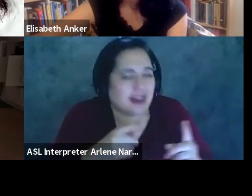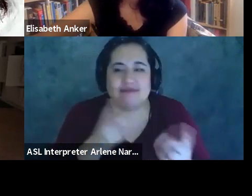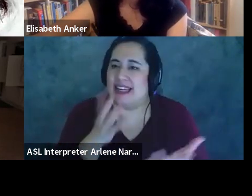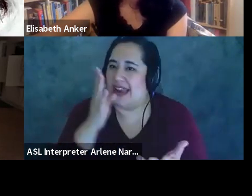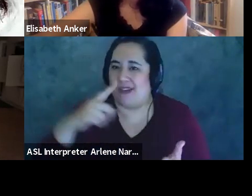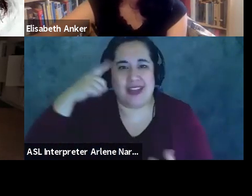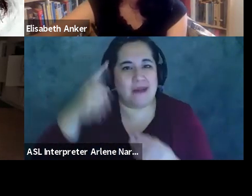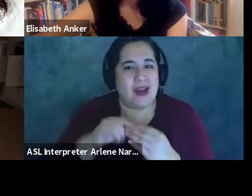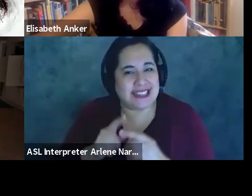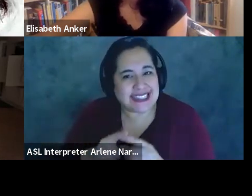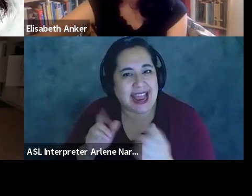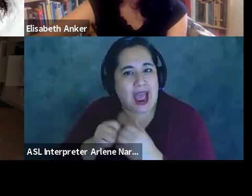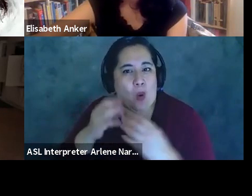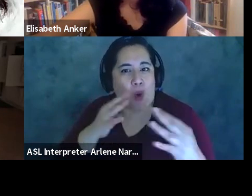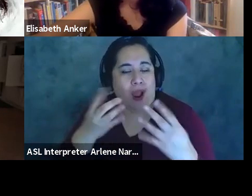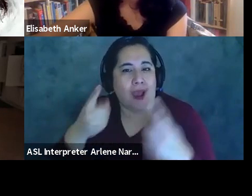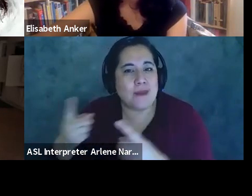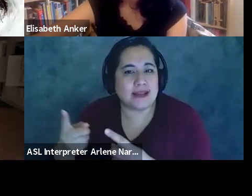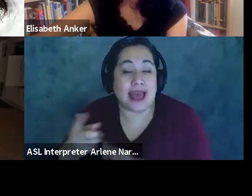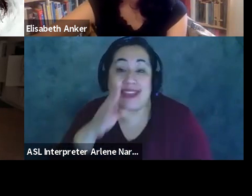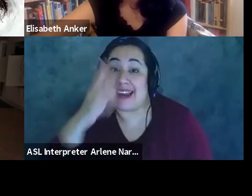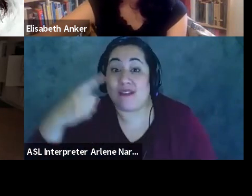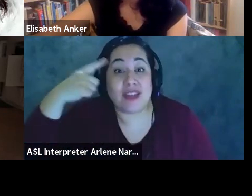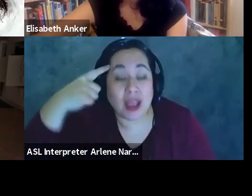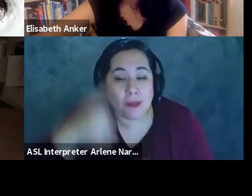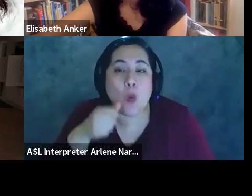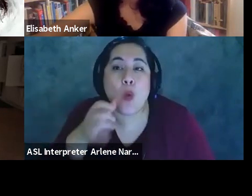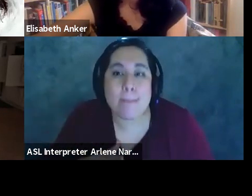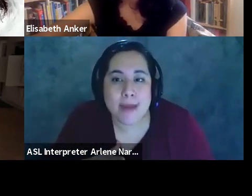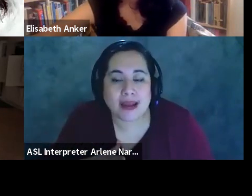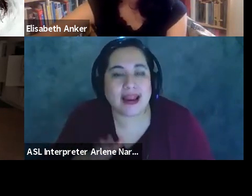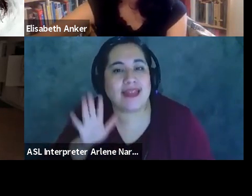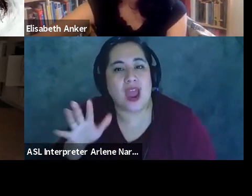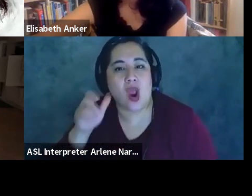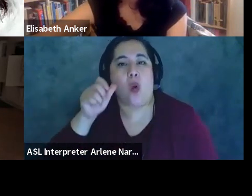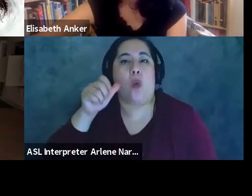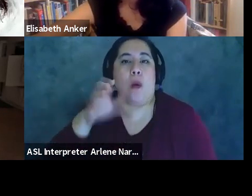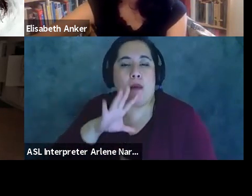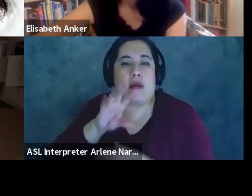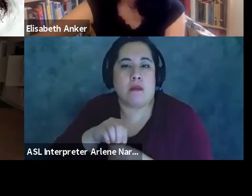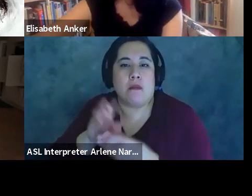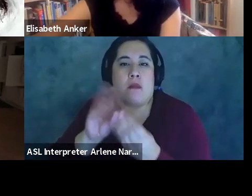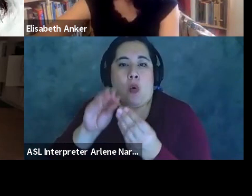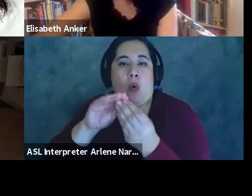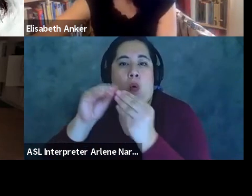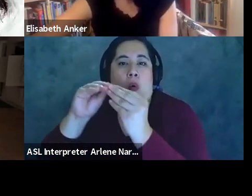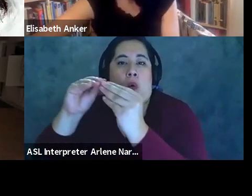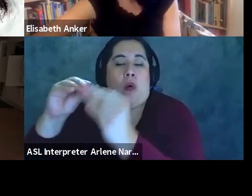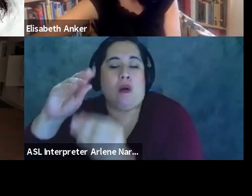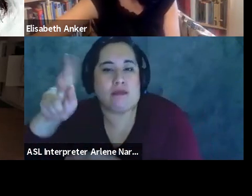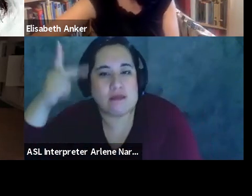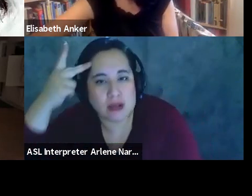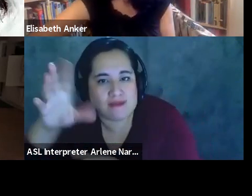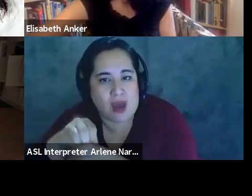war plays out. And they never think about women and women's politicization during the war, and the ways in which women would become